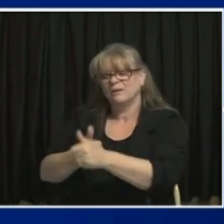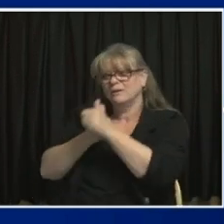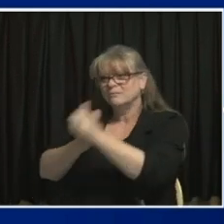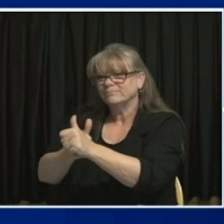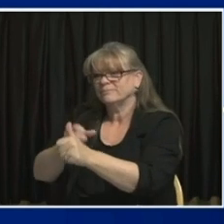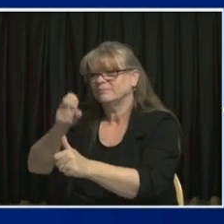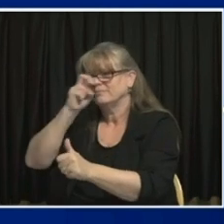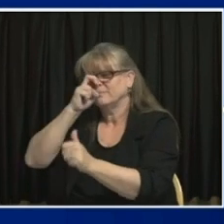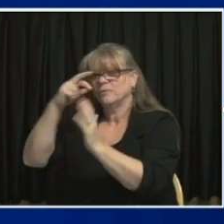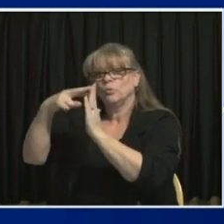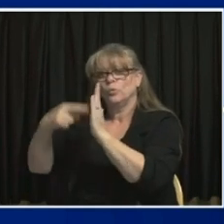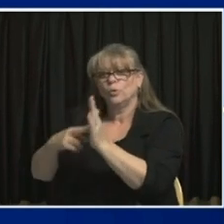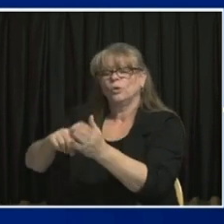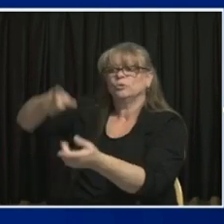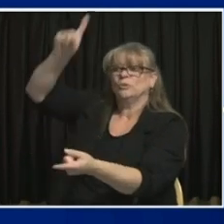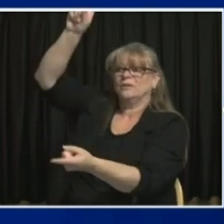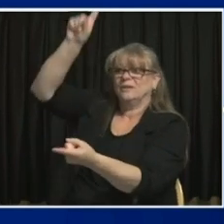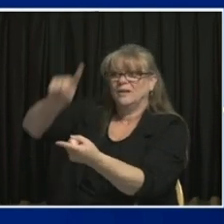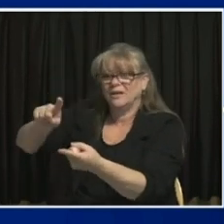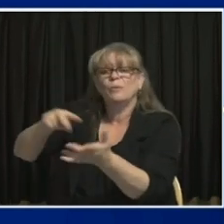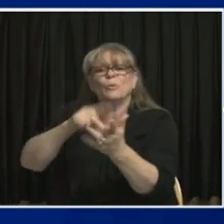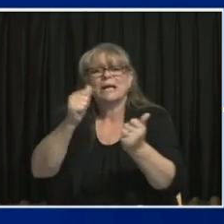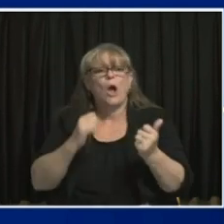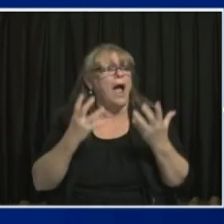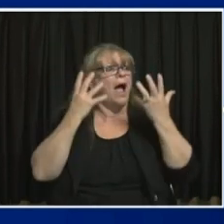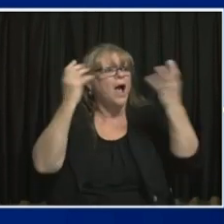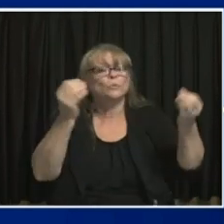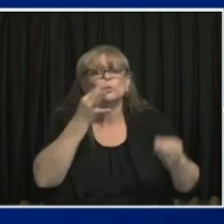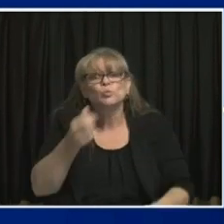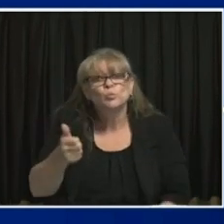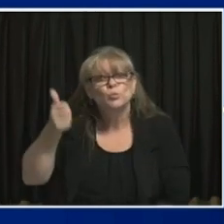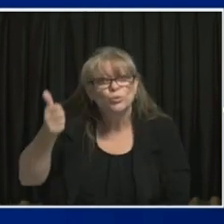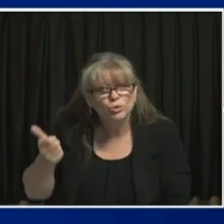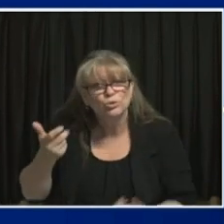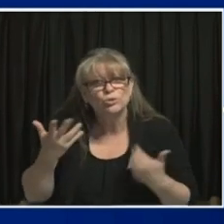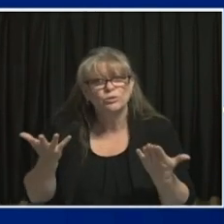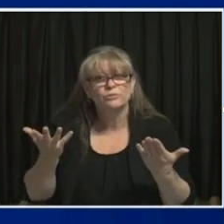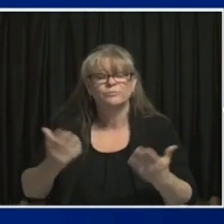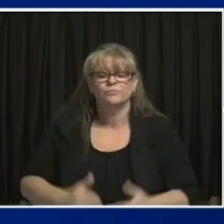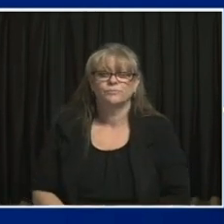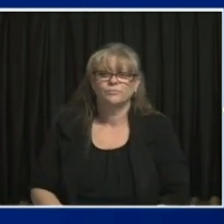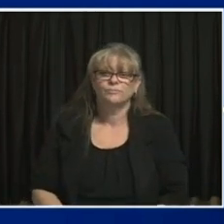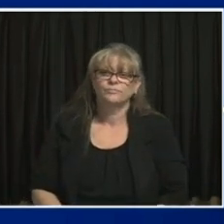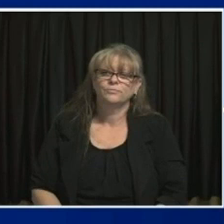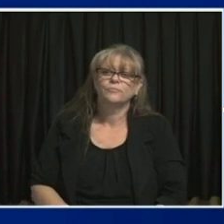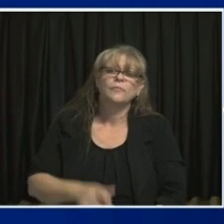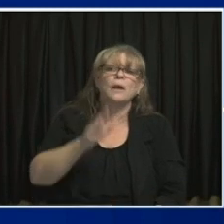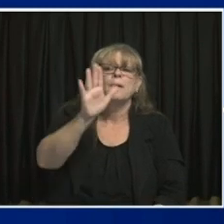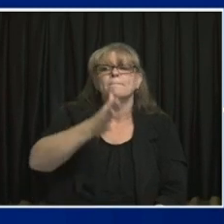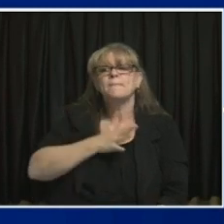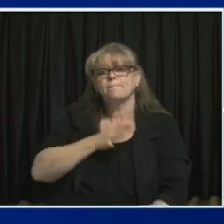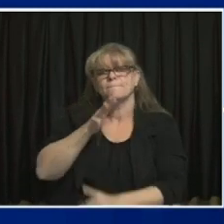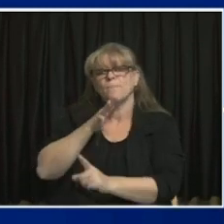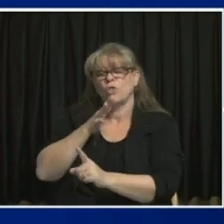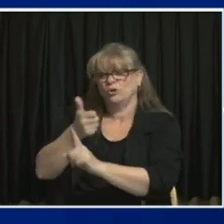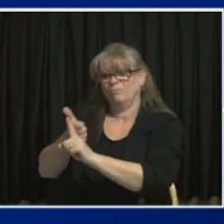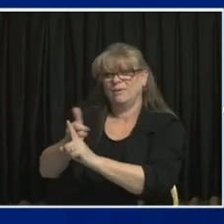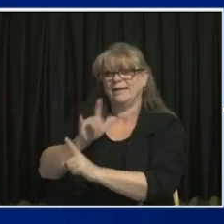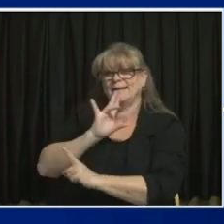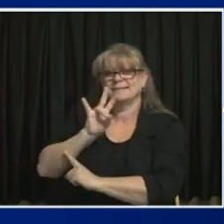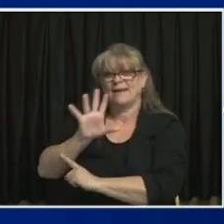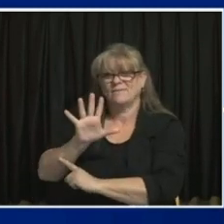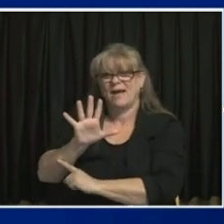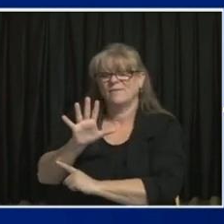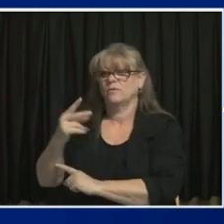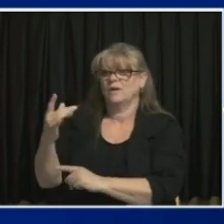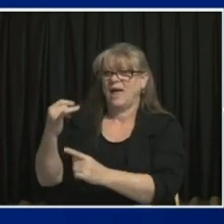from this pandemic. My mom is 75. She's watching this. Hi, Mom. And I want her to be